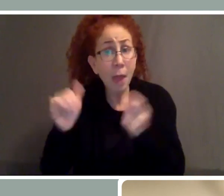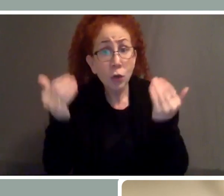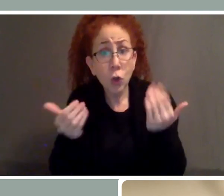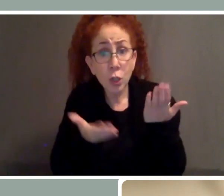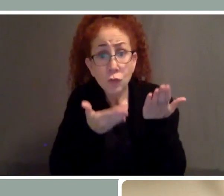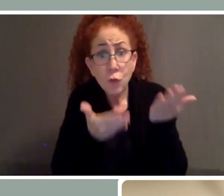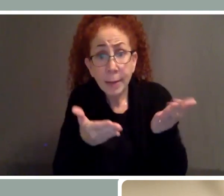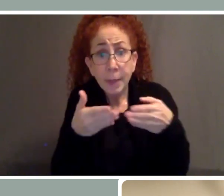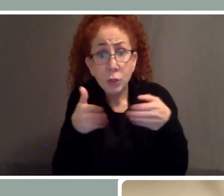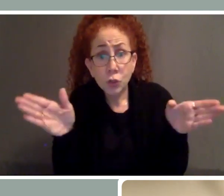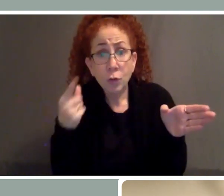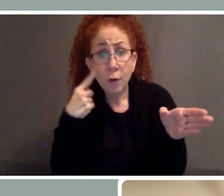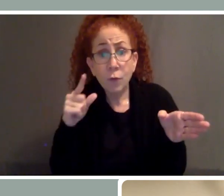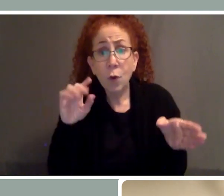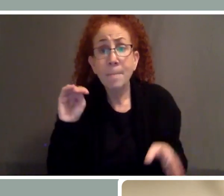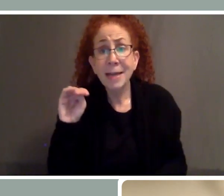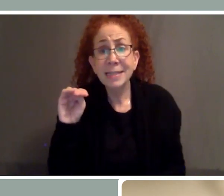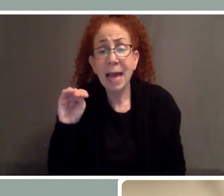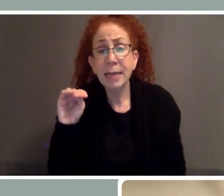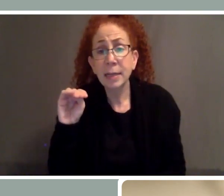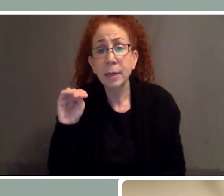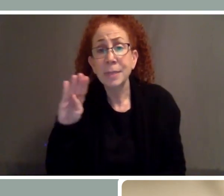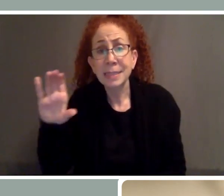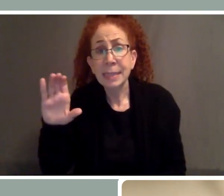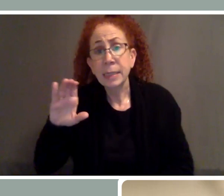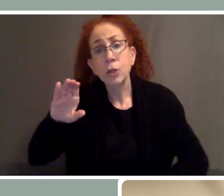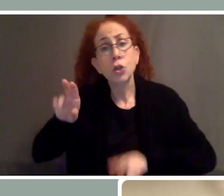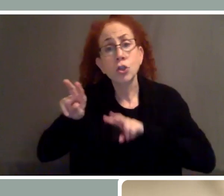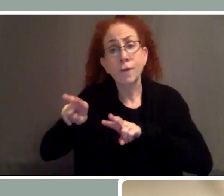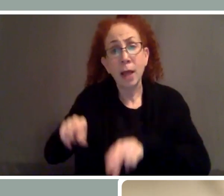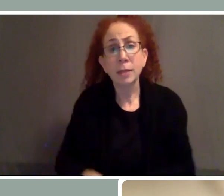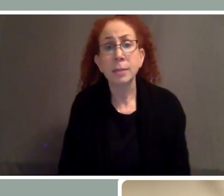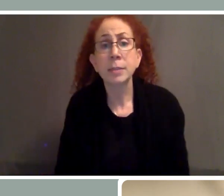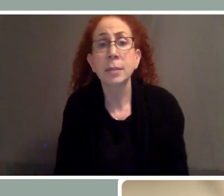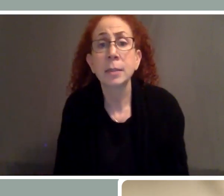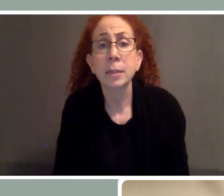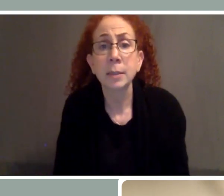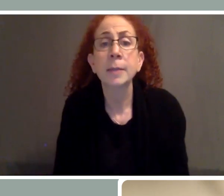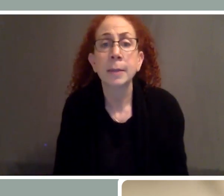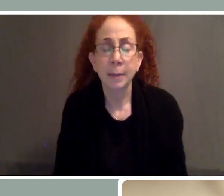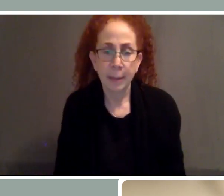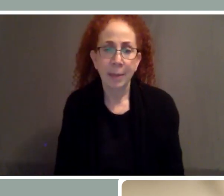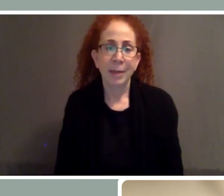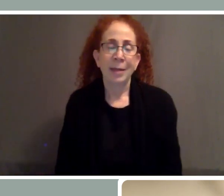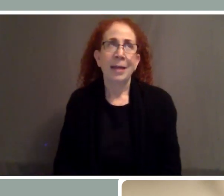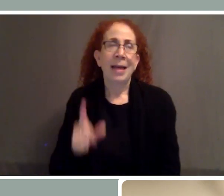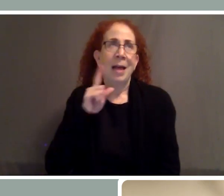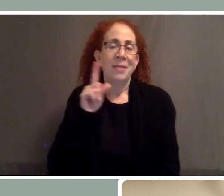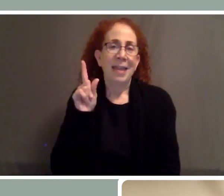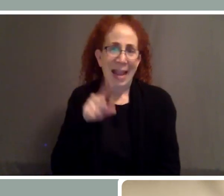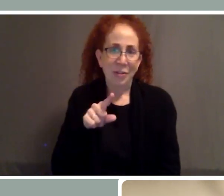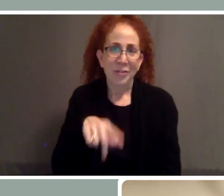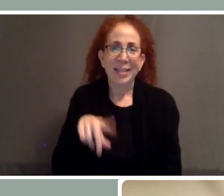in general for metastatic disease surveillance? So the answer is in